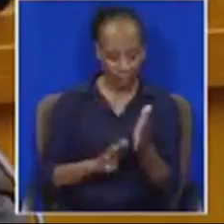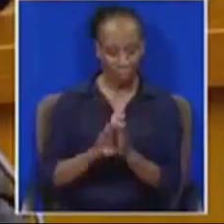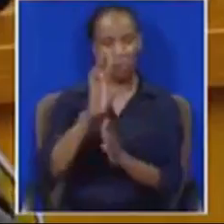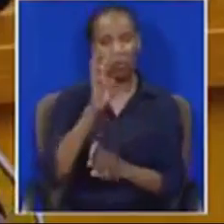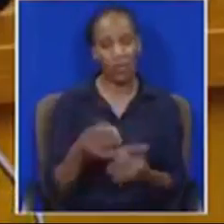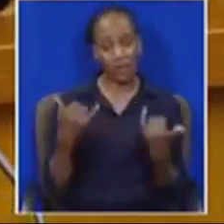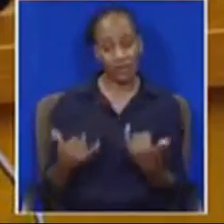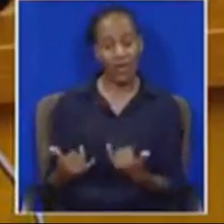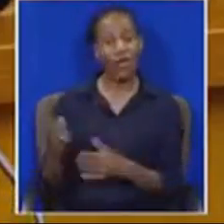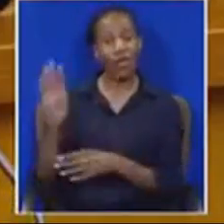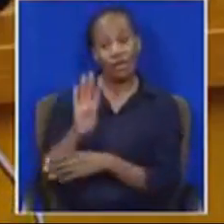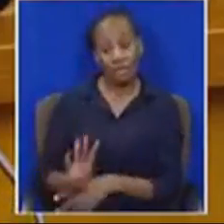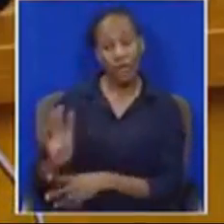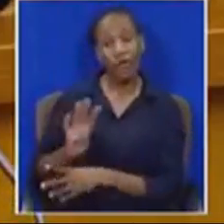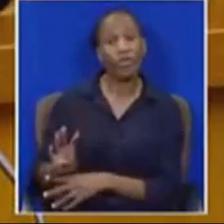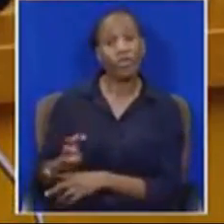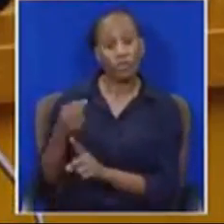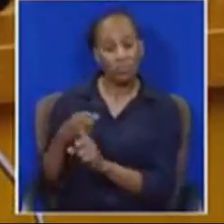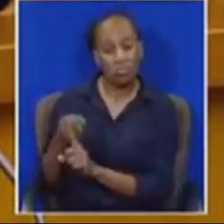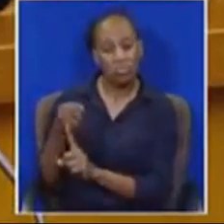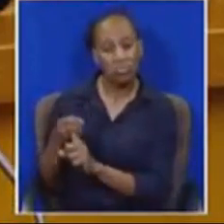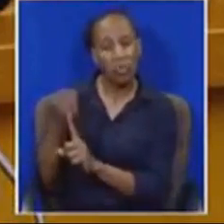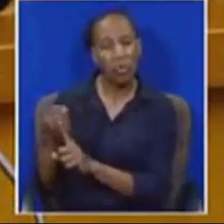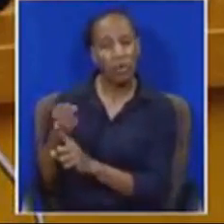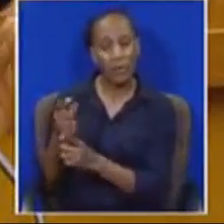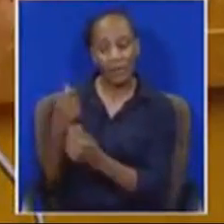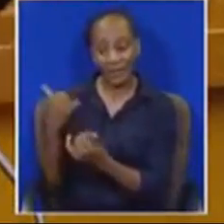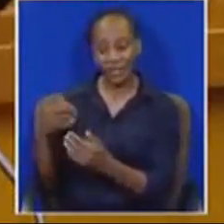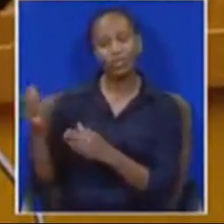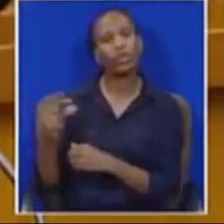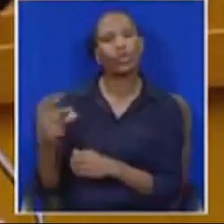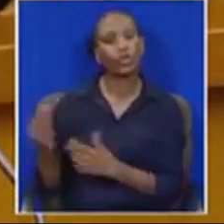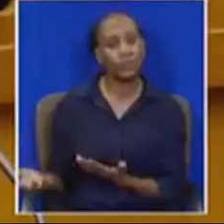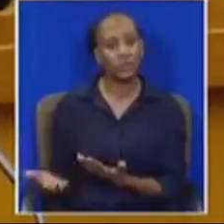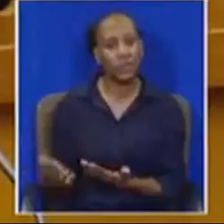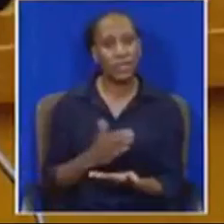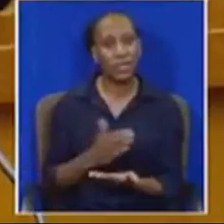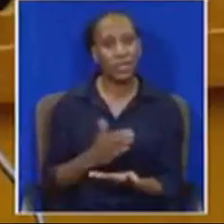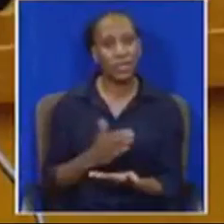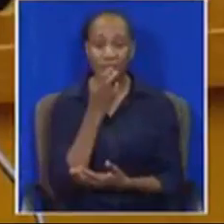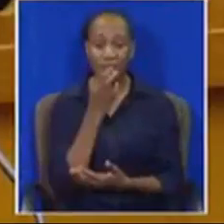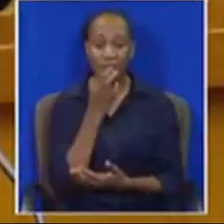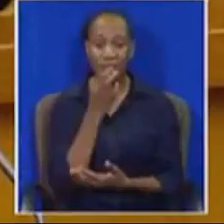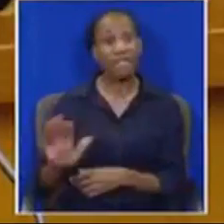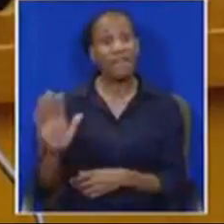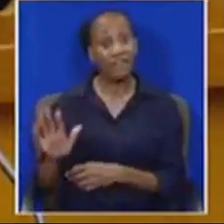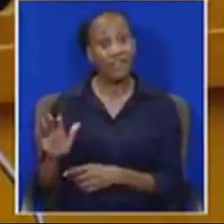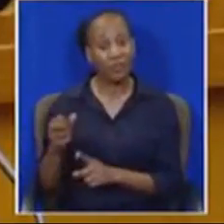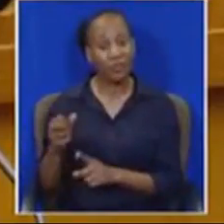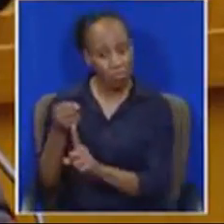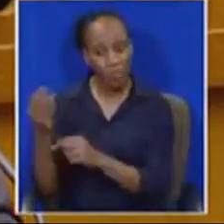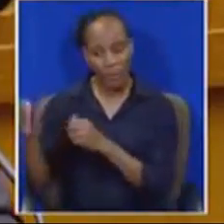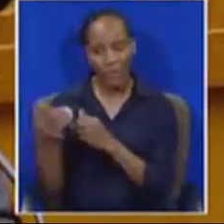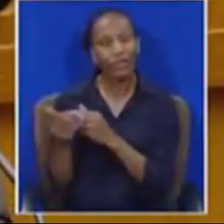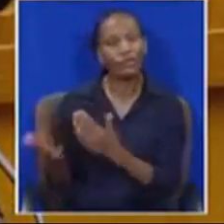upon us, and some are even beginning to talk about the fifth industrial revolution. This means that